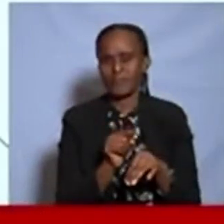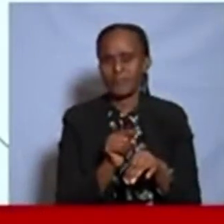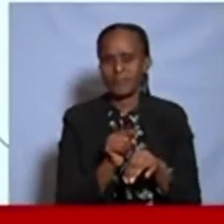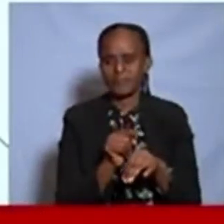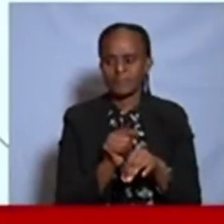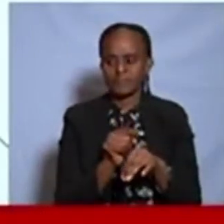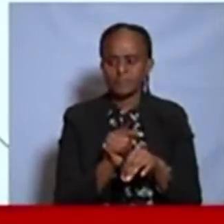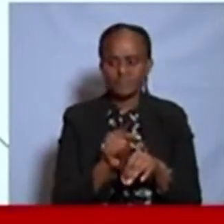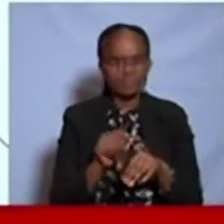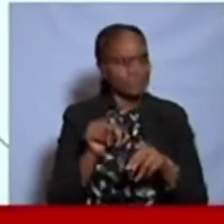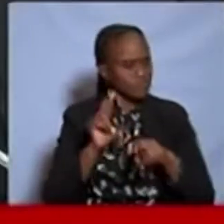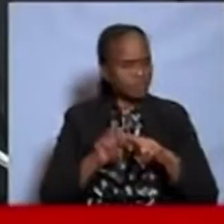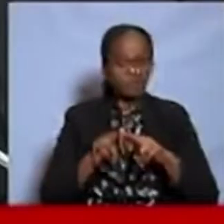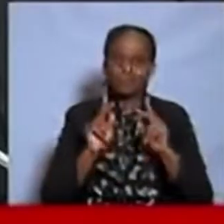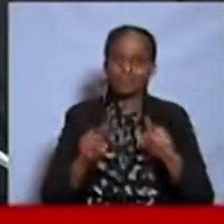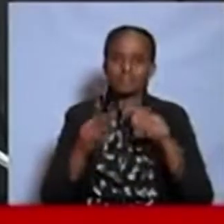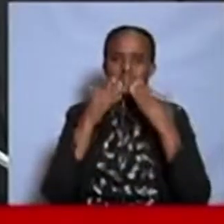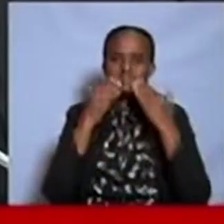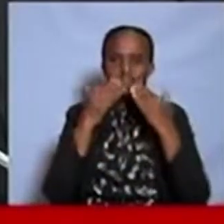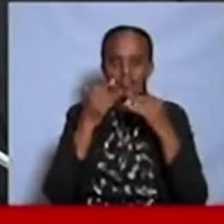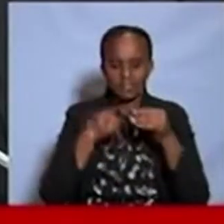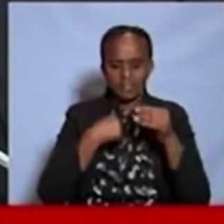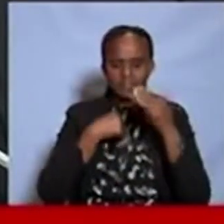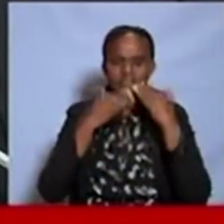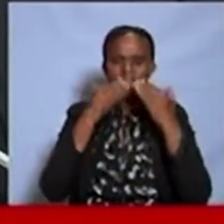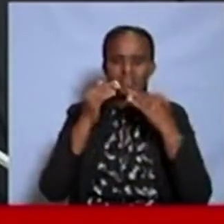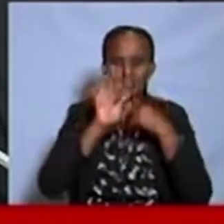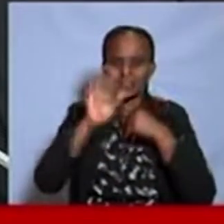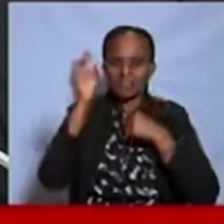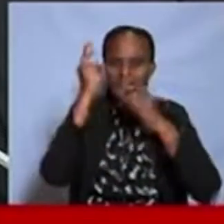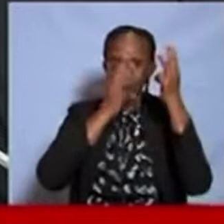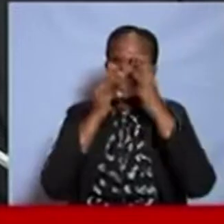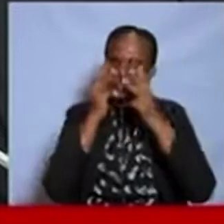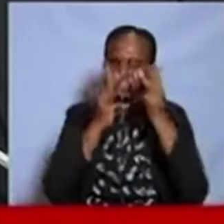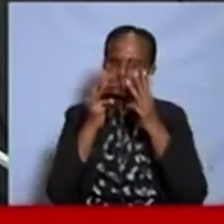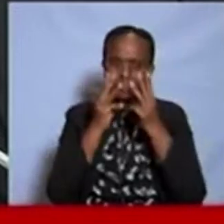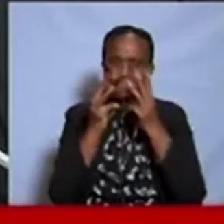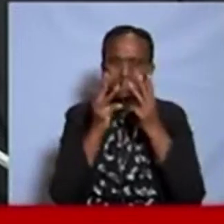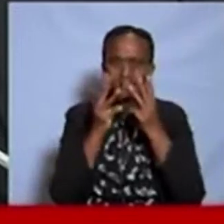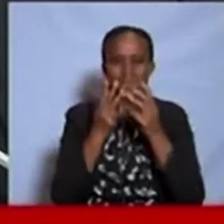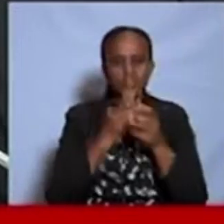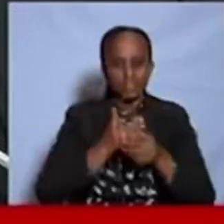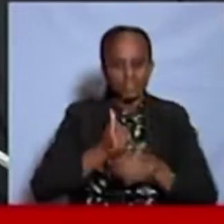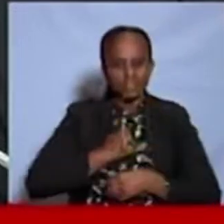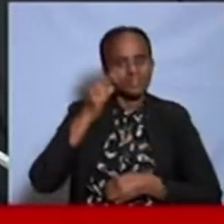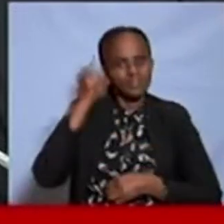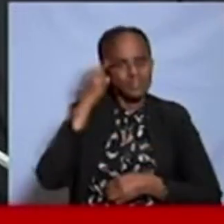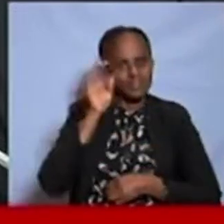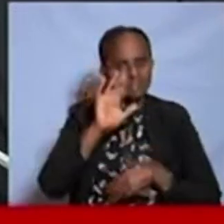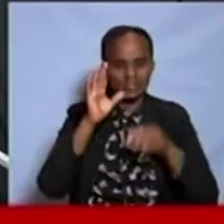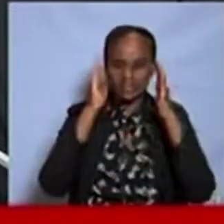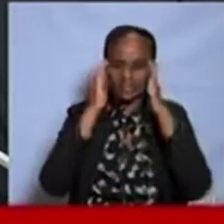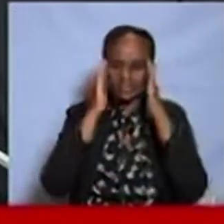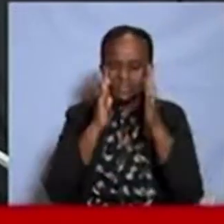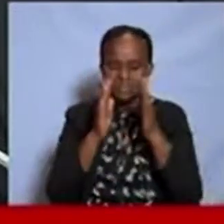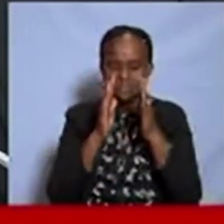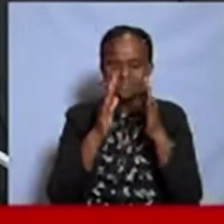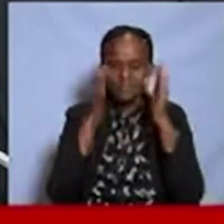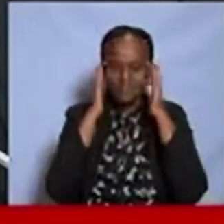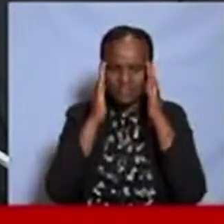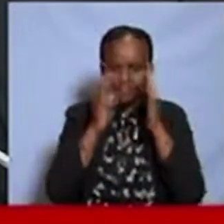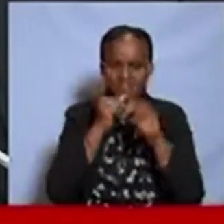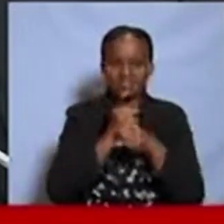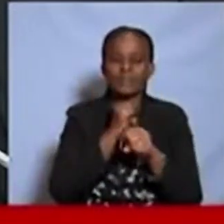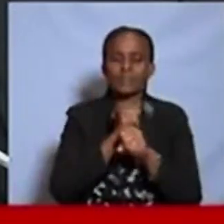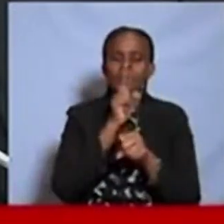Thank you, Chair. I appreciate the concern because I think your focus is your focus is to ensure